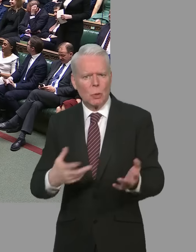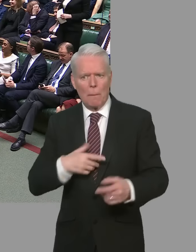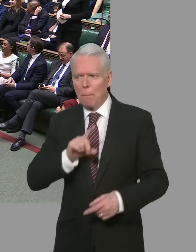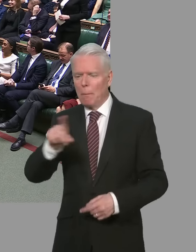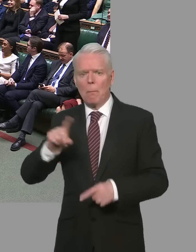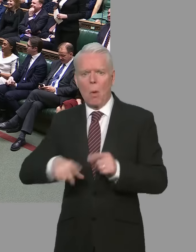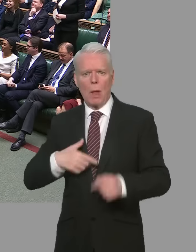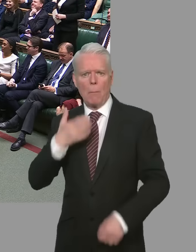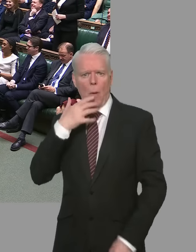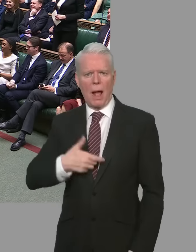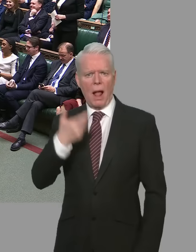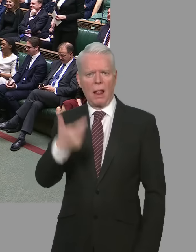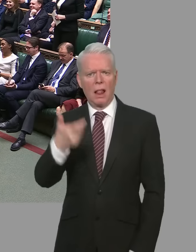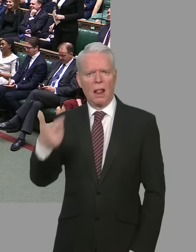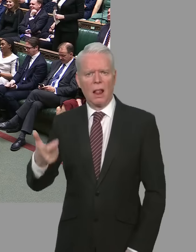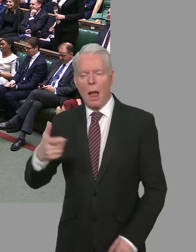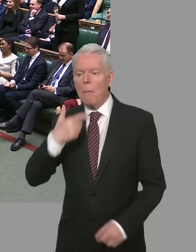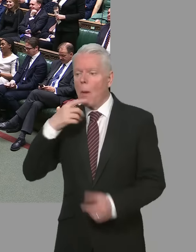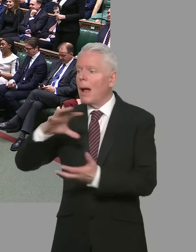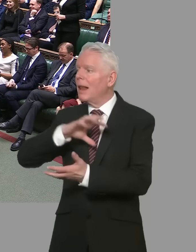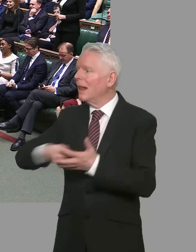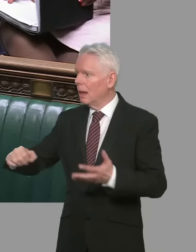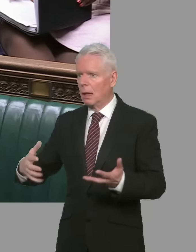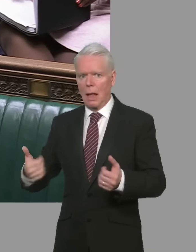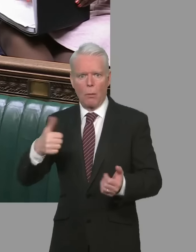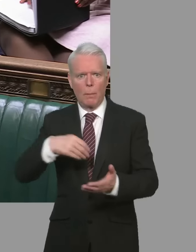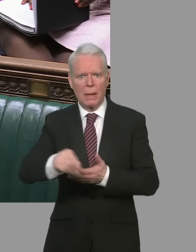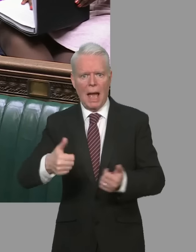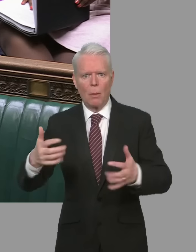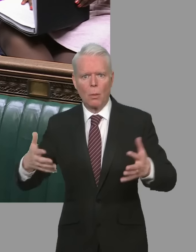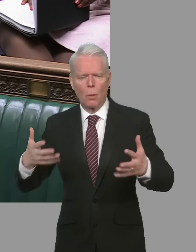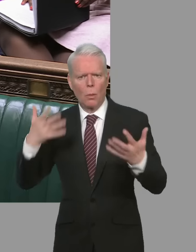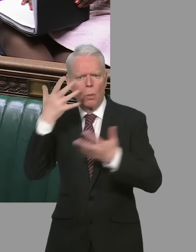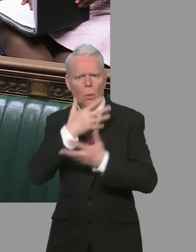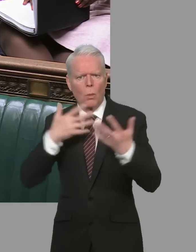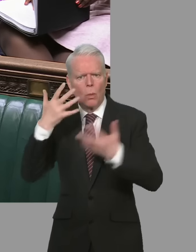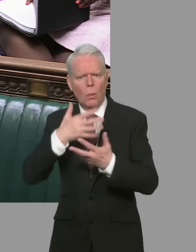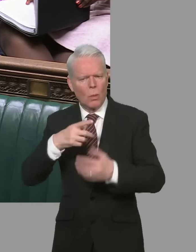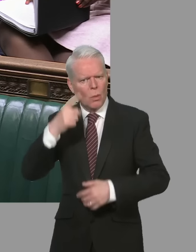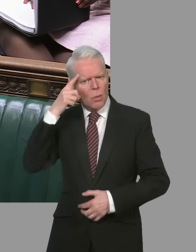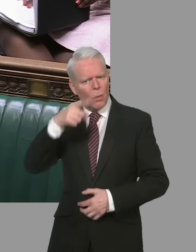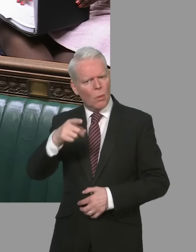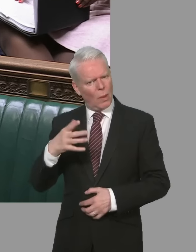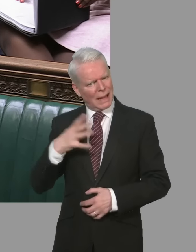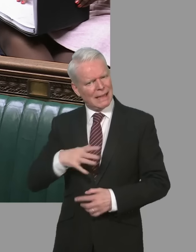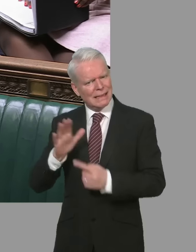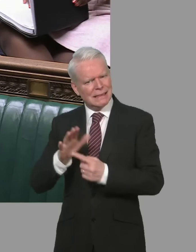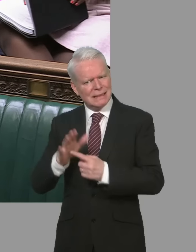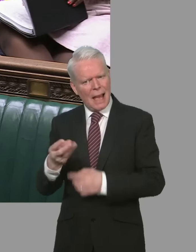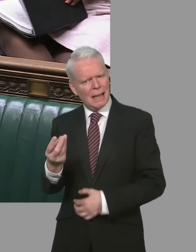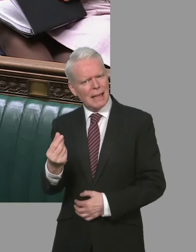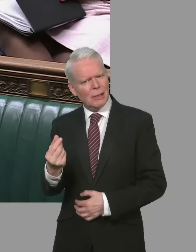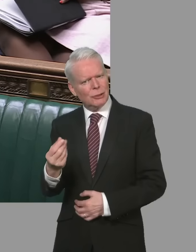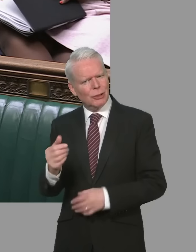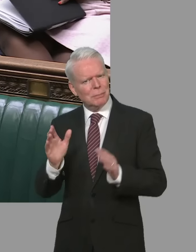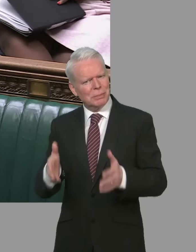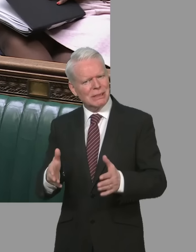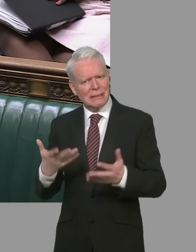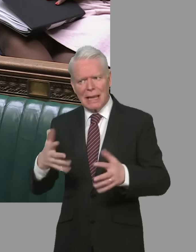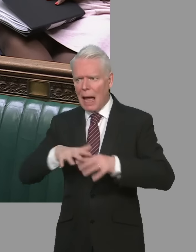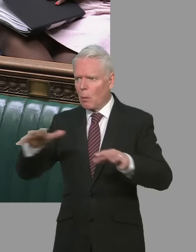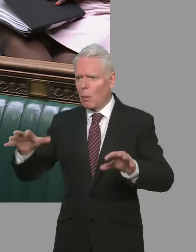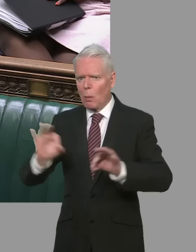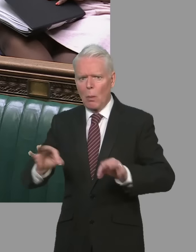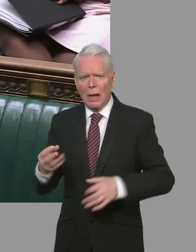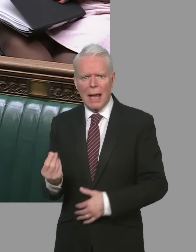it is really important that nobody is left behind in a cashless society. The vast majority are moving online, but we need to remember that some